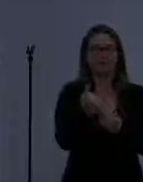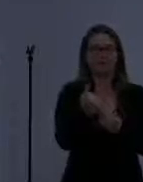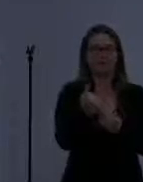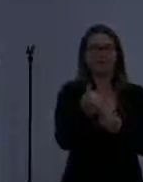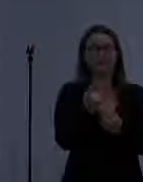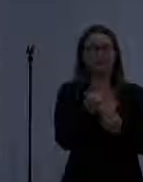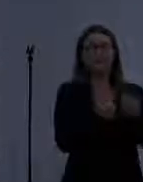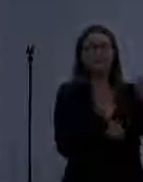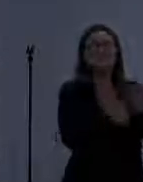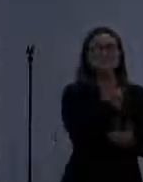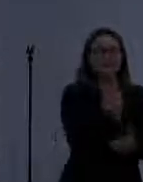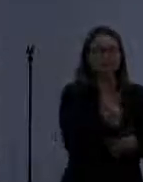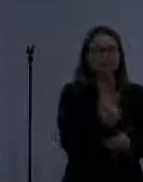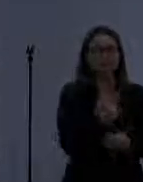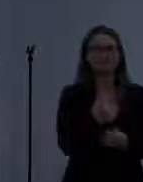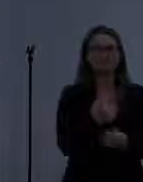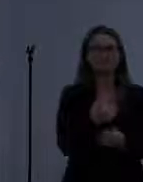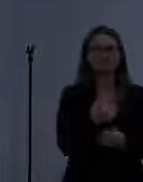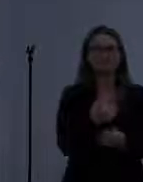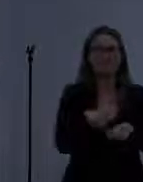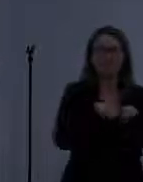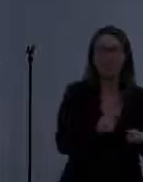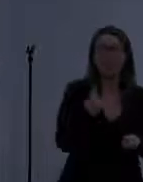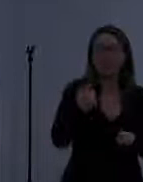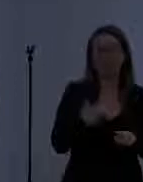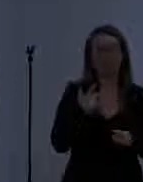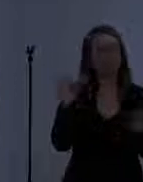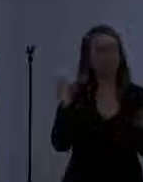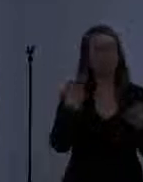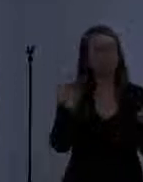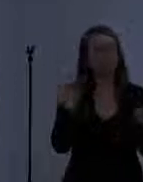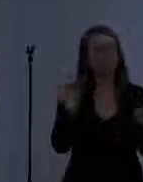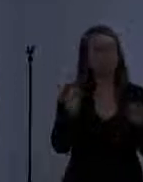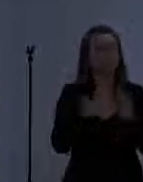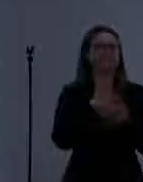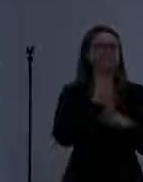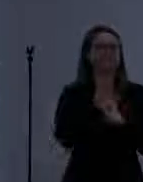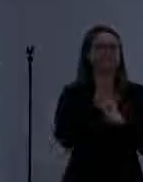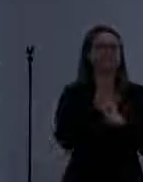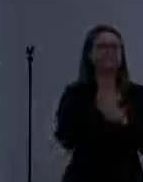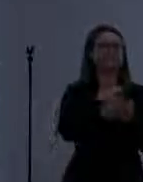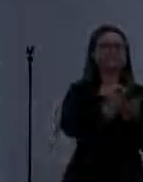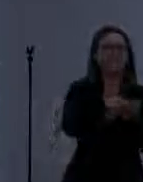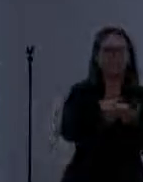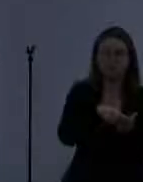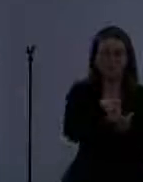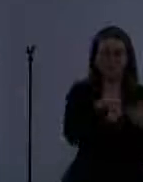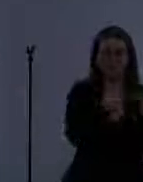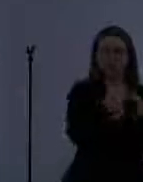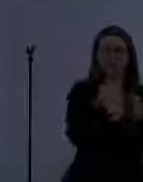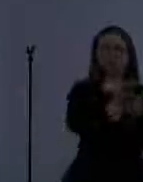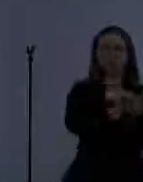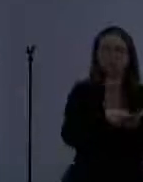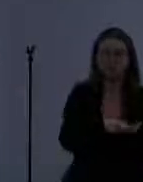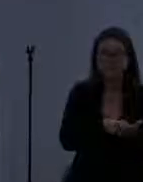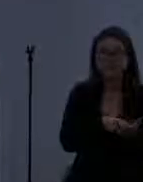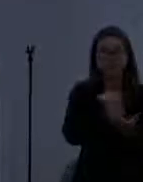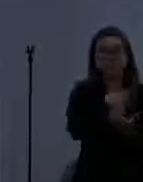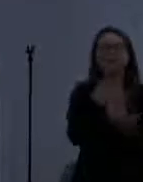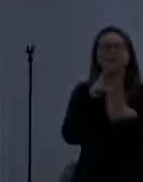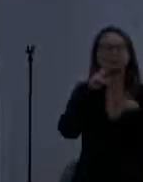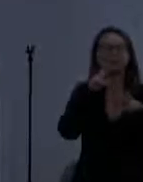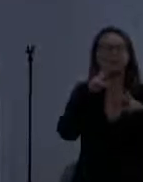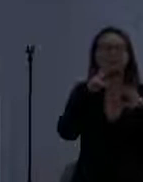incident or one complaint. It's actually, so the registration, the audits that providers have to do on a